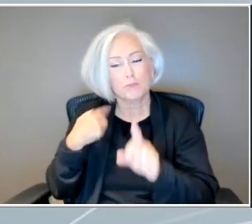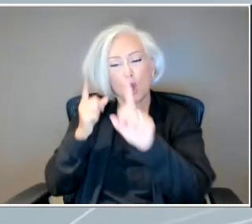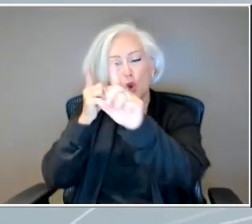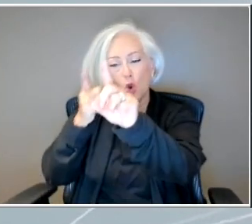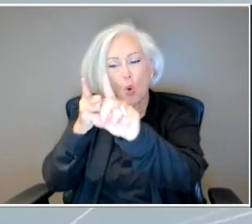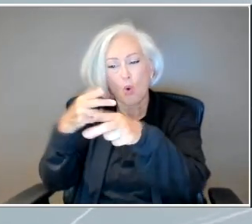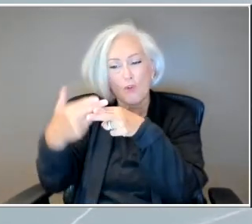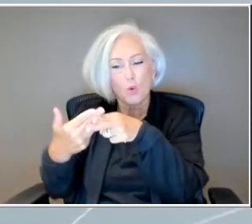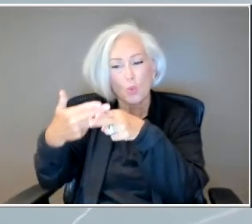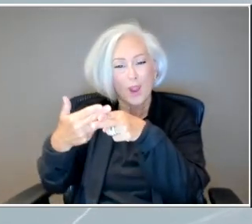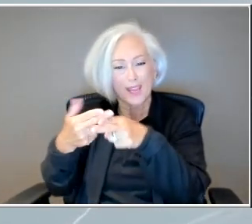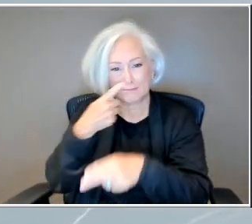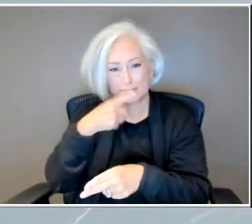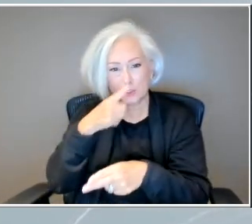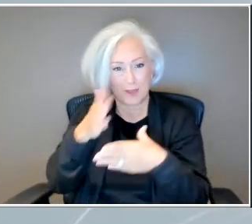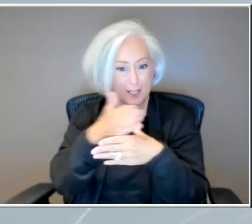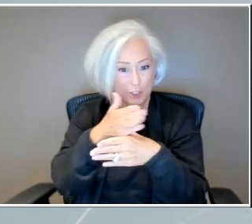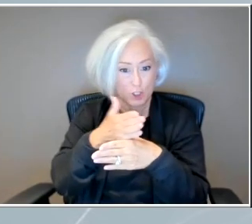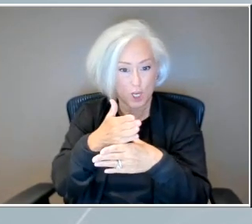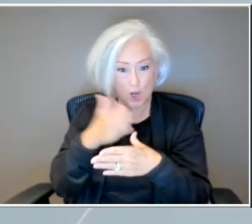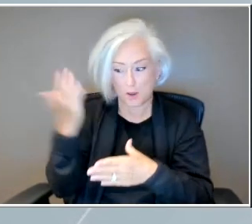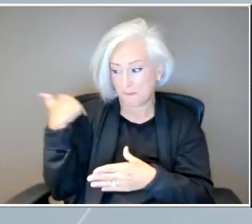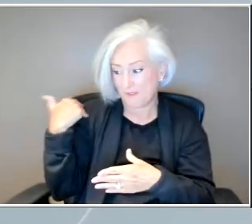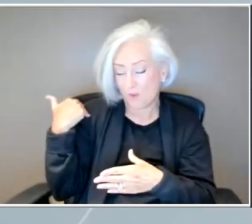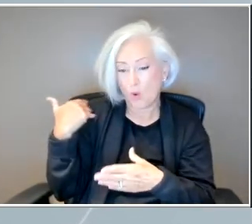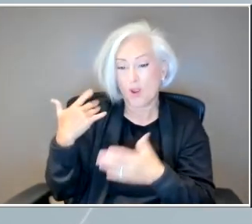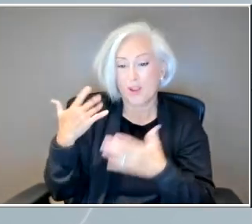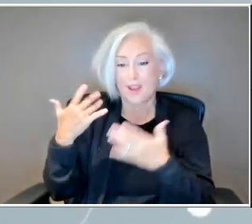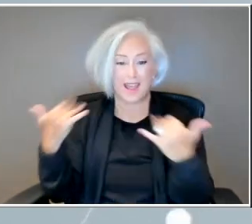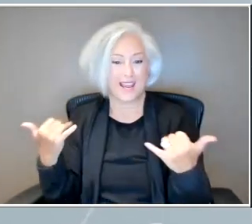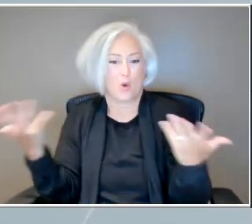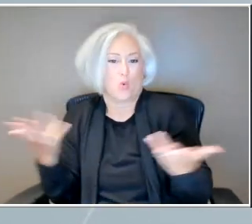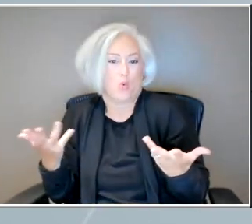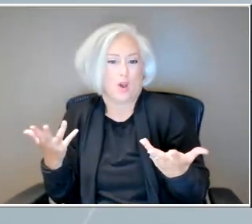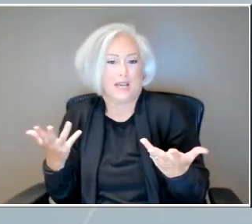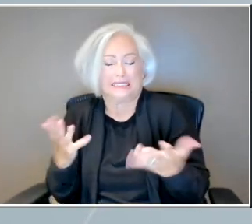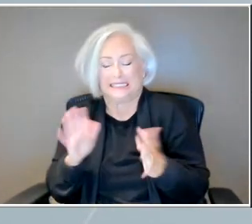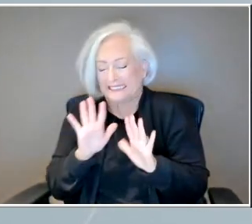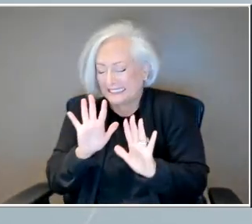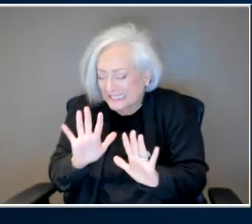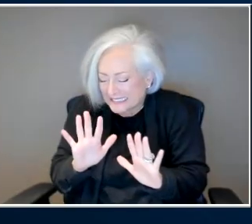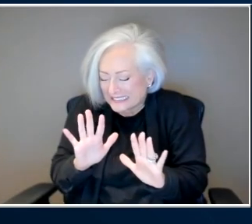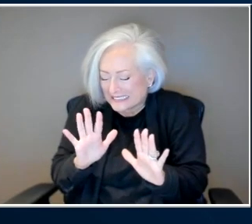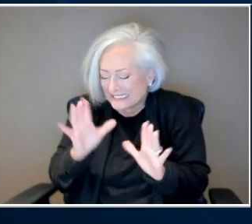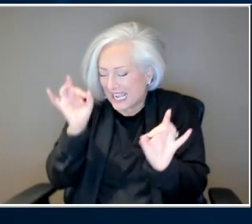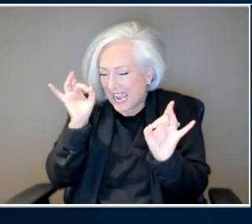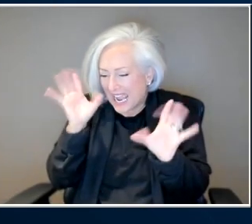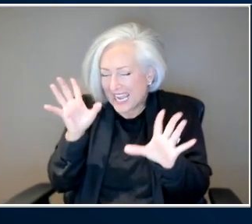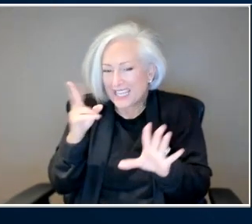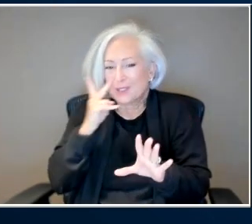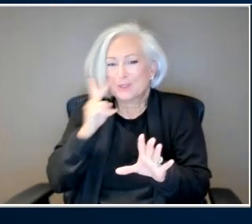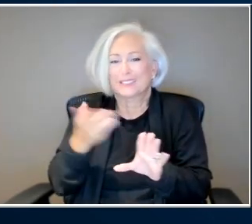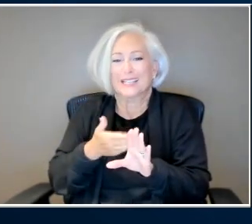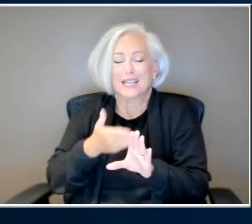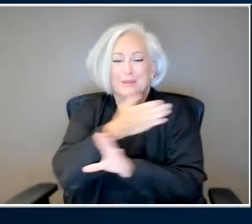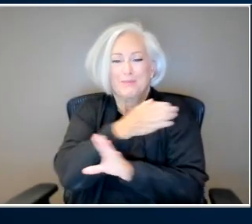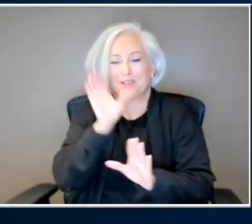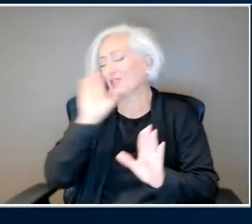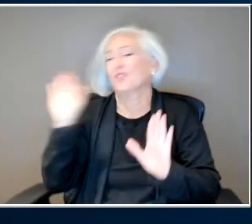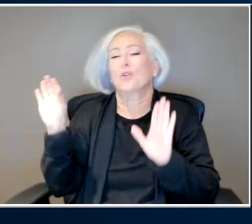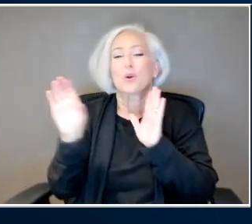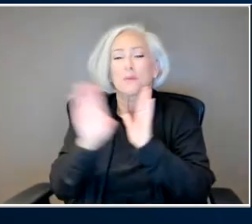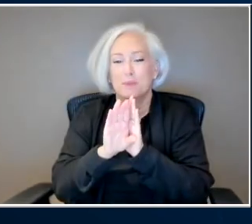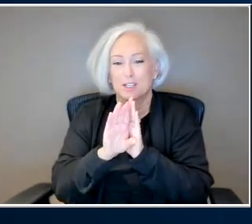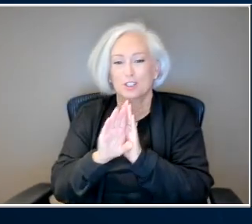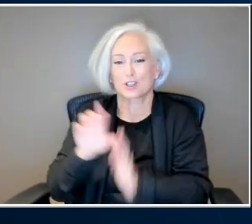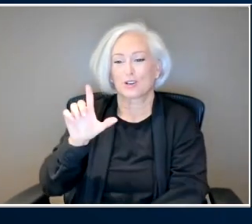Do you mind sharing where you were at or where you were trying to get to? Sure. Cringe. No one likes to see the before pictures. At least the dog is